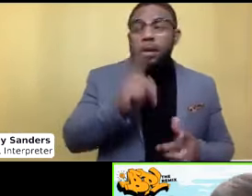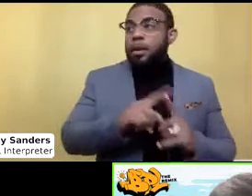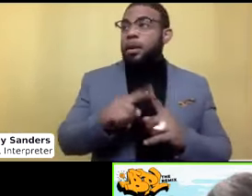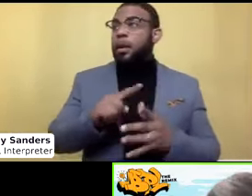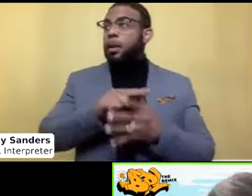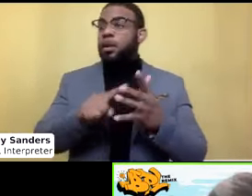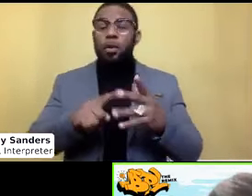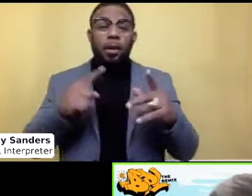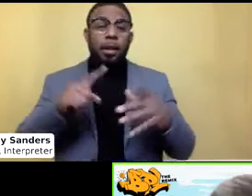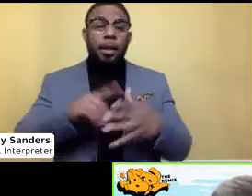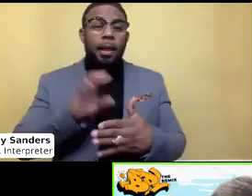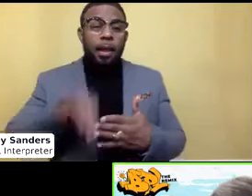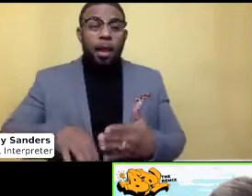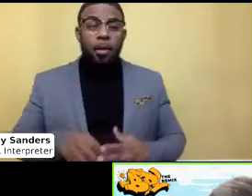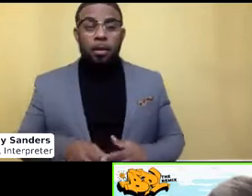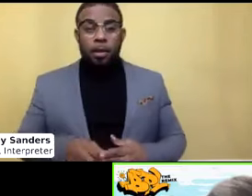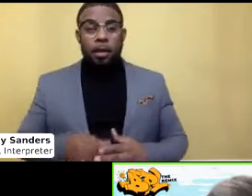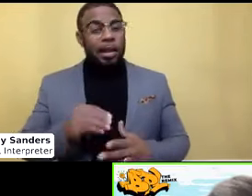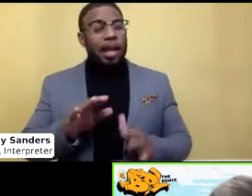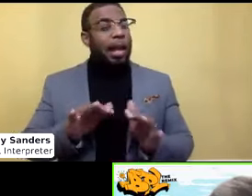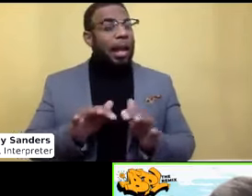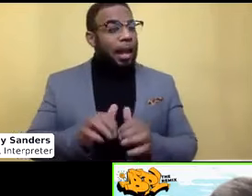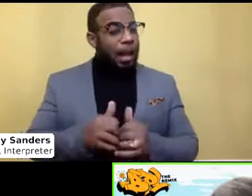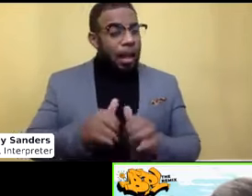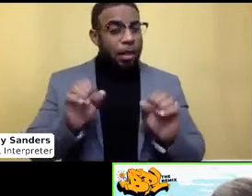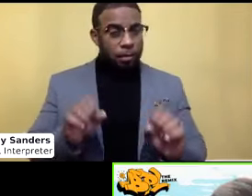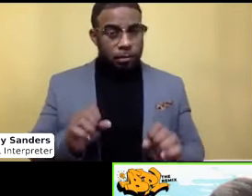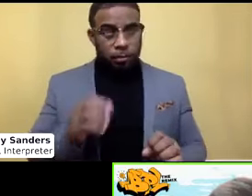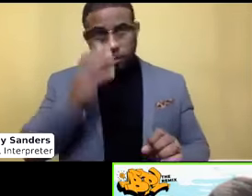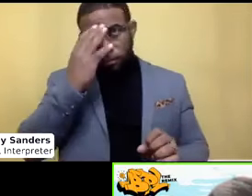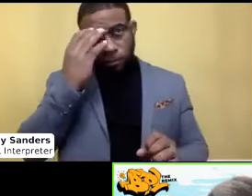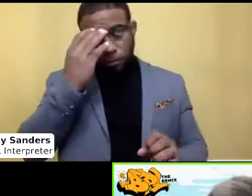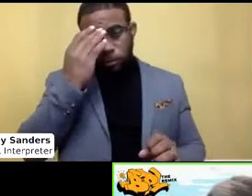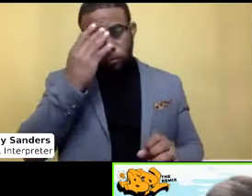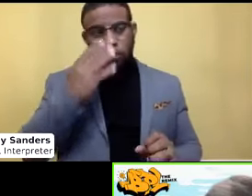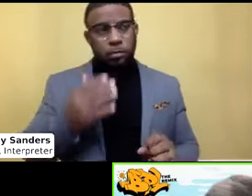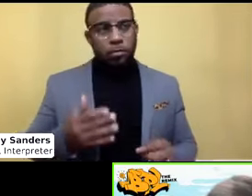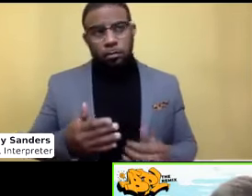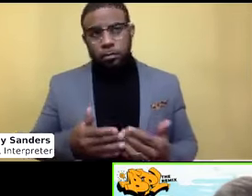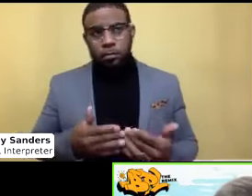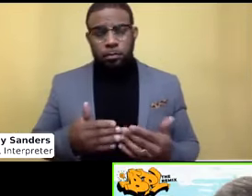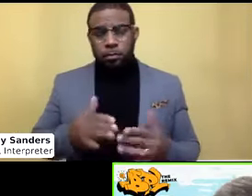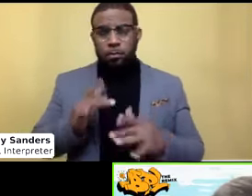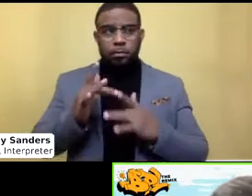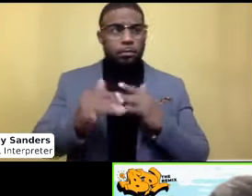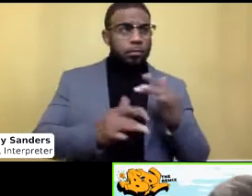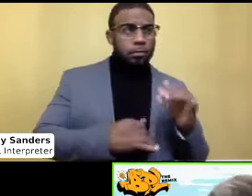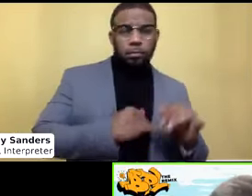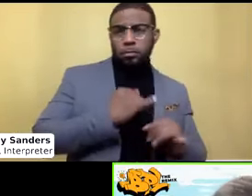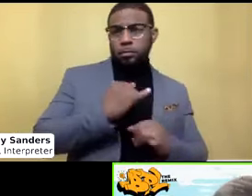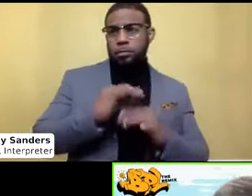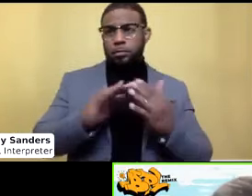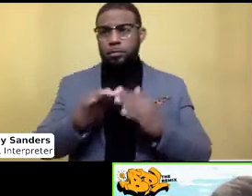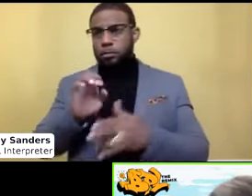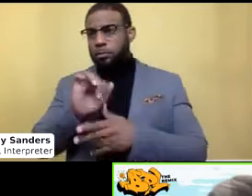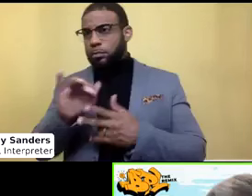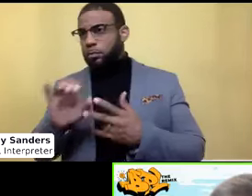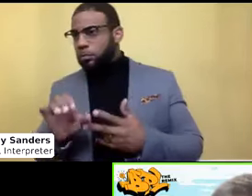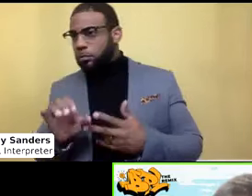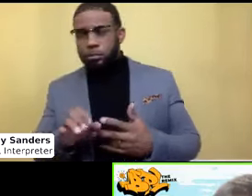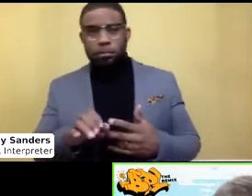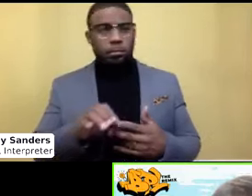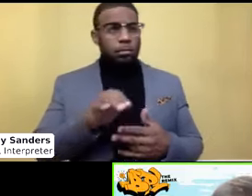those consequences, and how can the international community, the EAC,